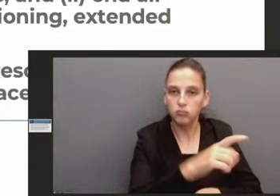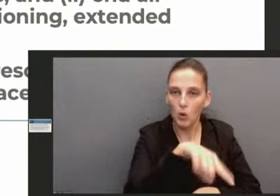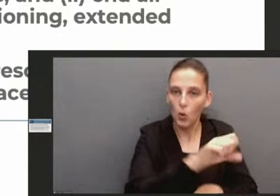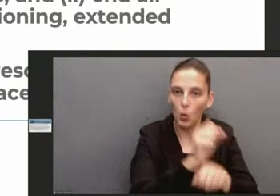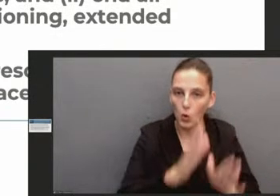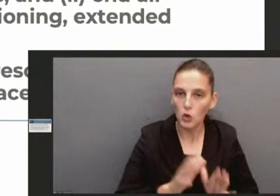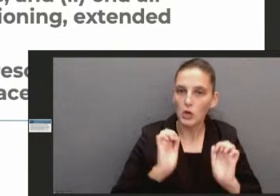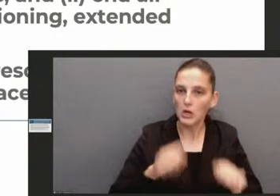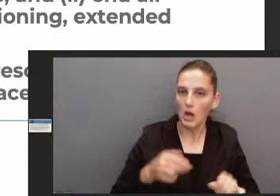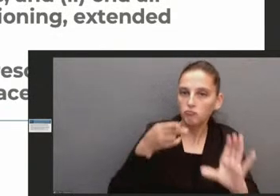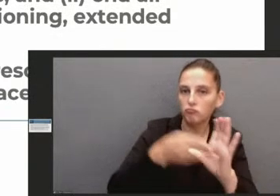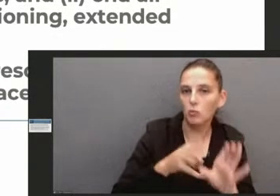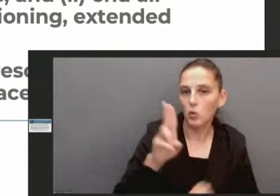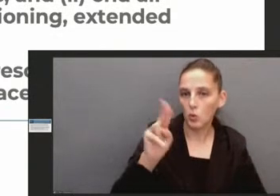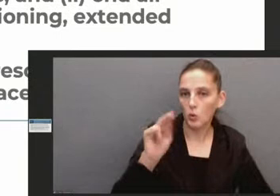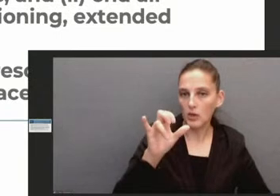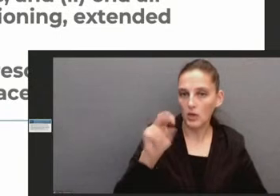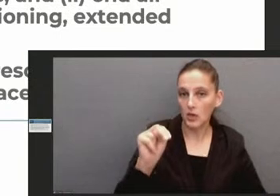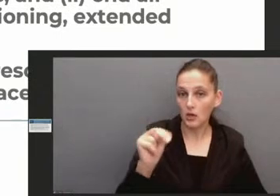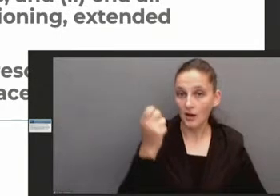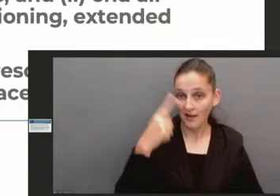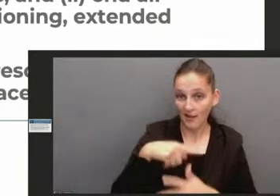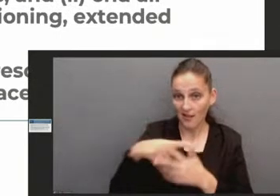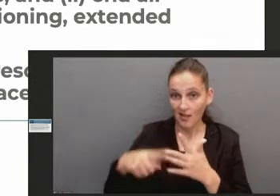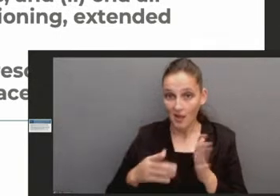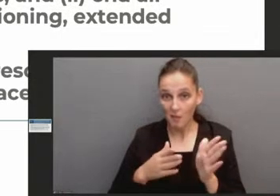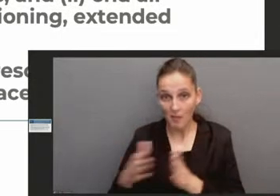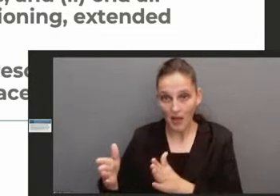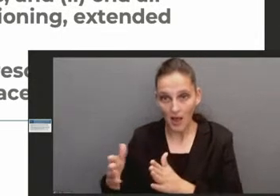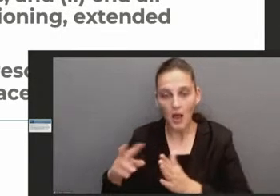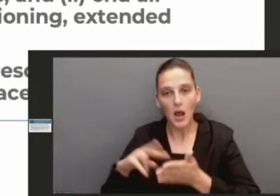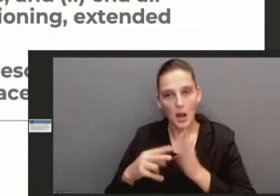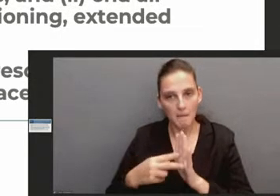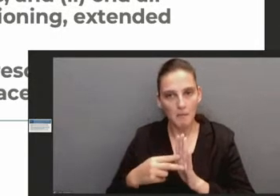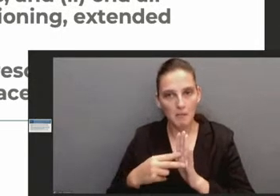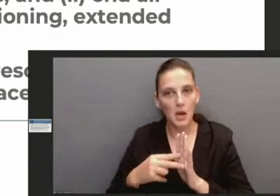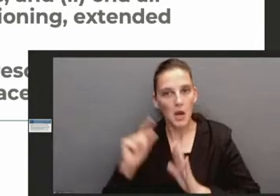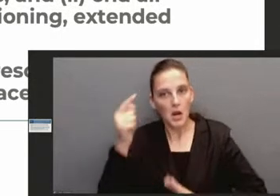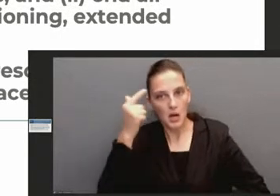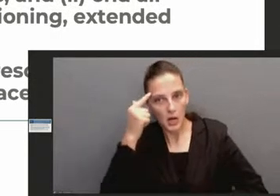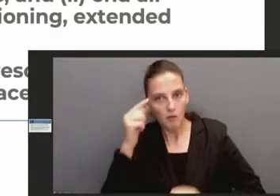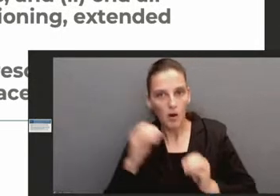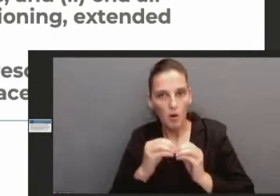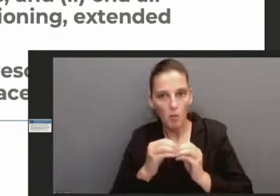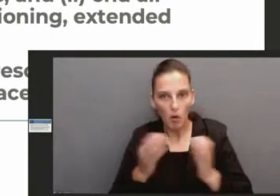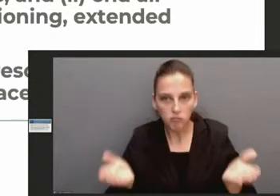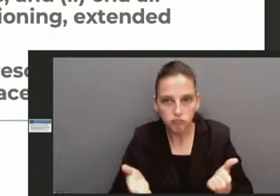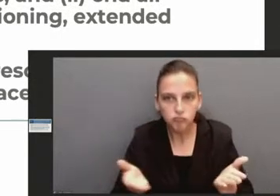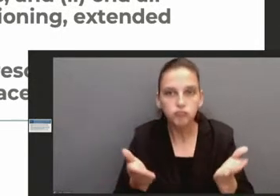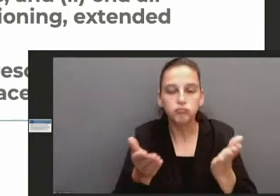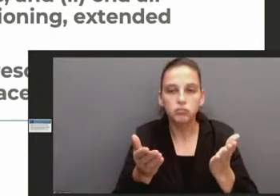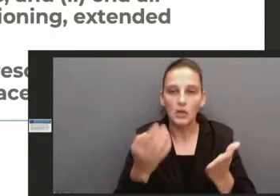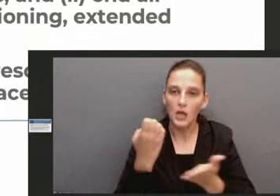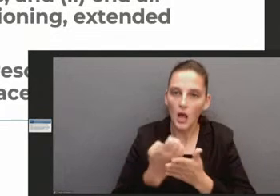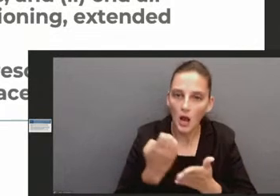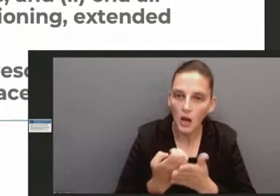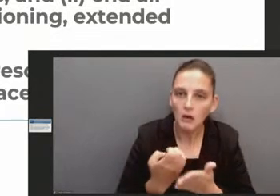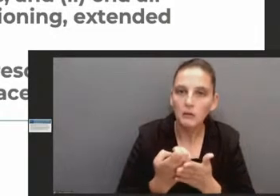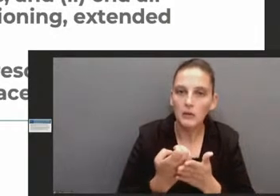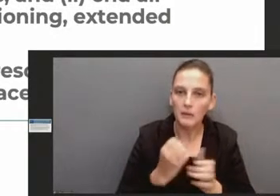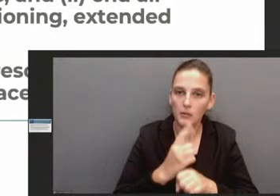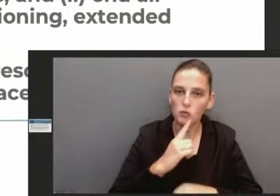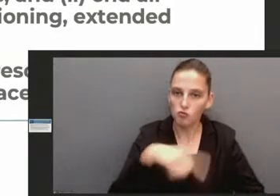these plans will really ensure meaningful investment in our economy and mechanisms to ensure that workers